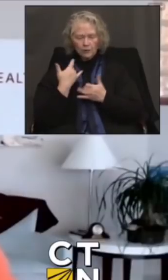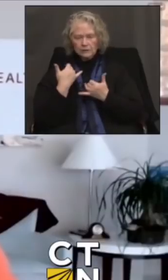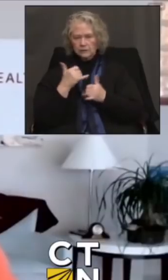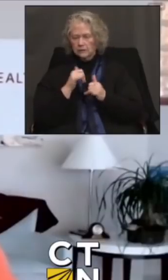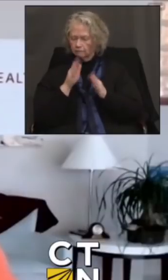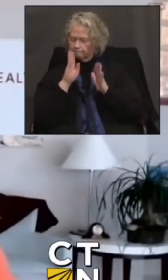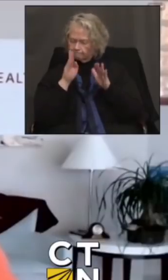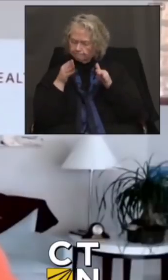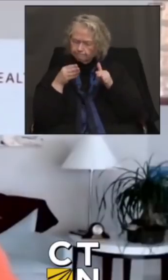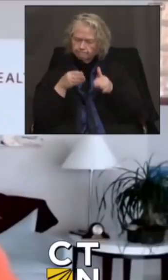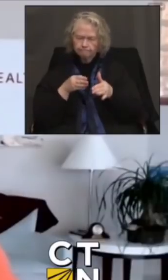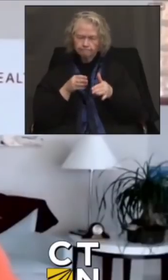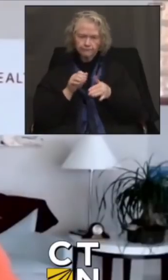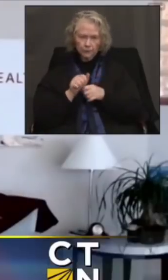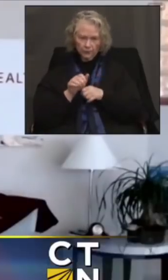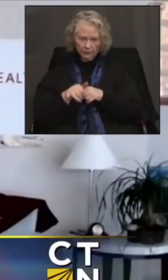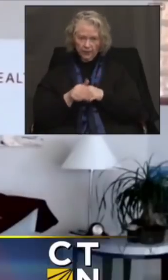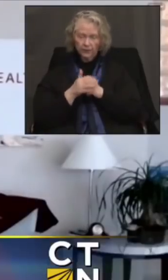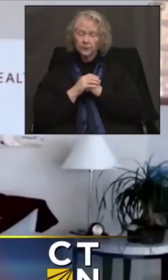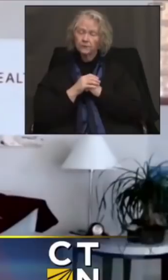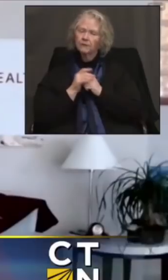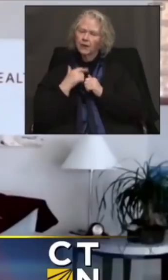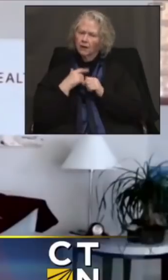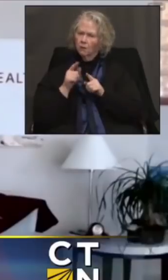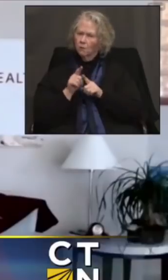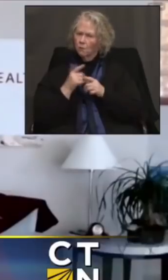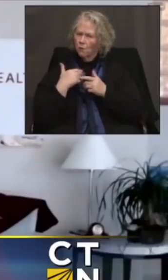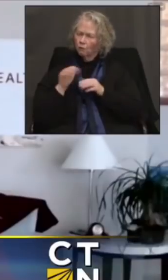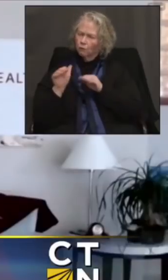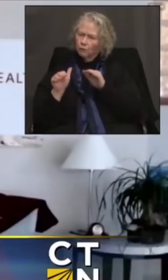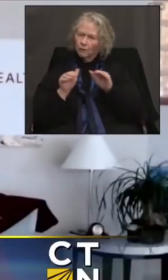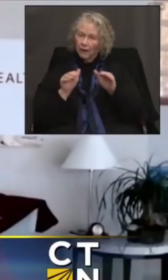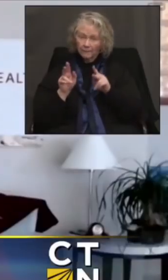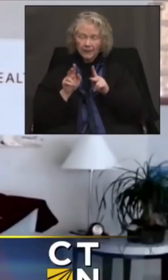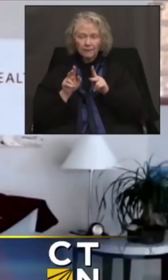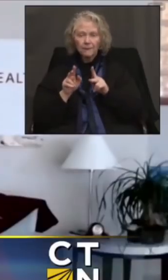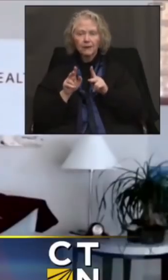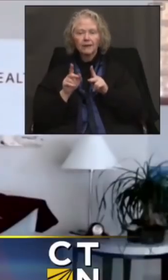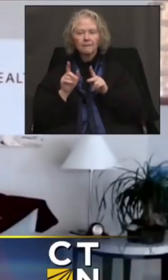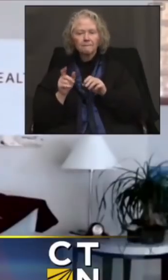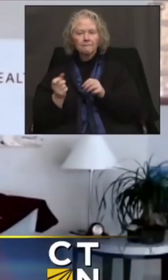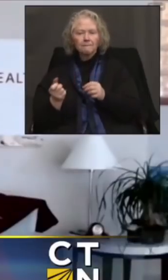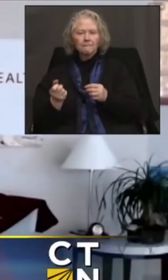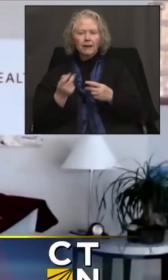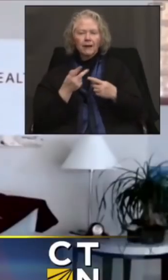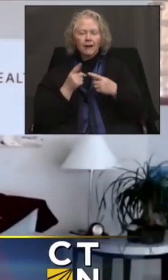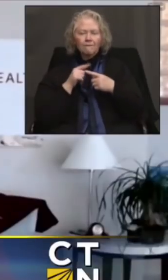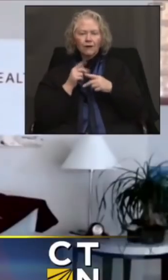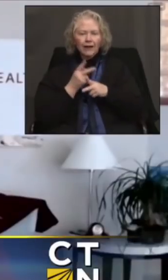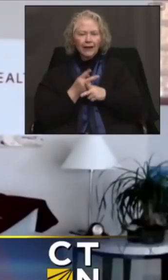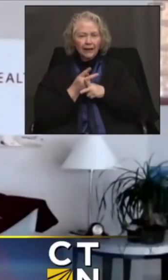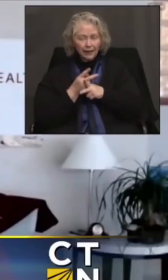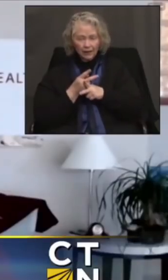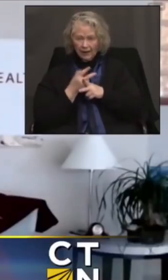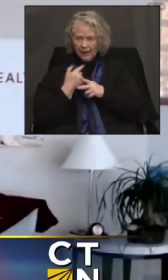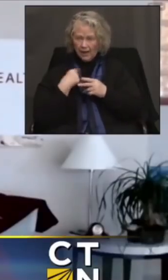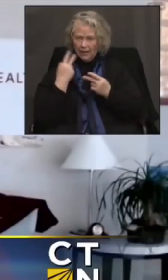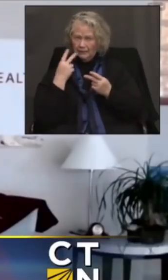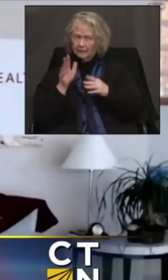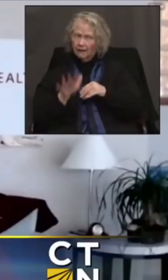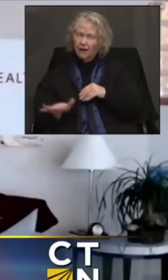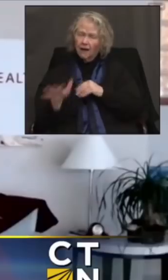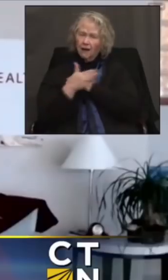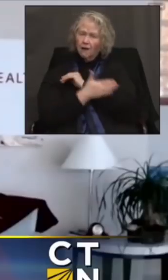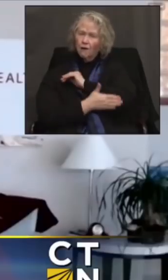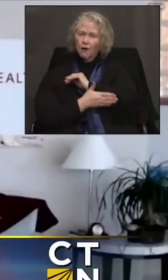that. I also just want to remind people to come back for care. I'm very concerned when I look at the trends across our nation